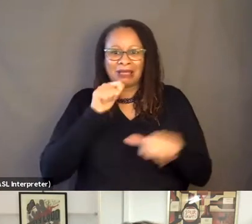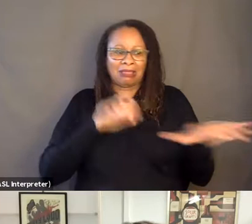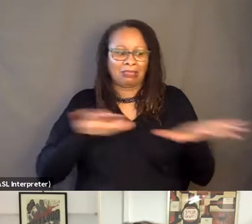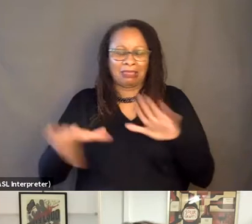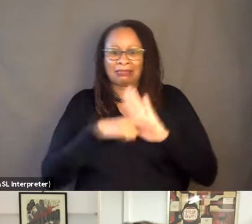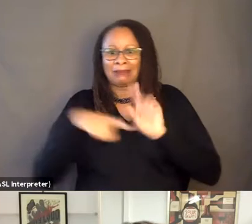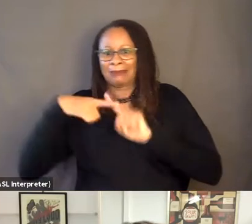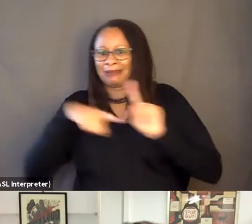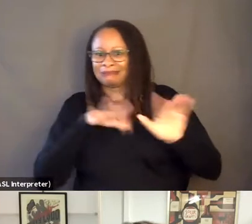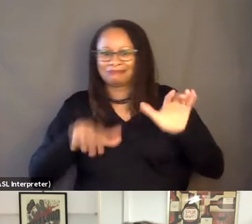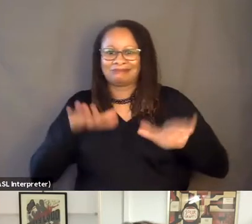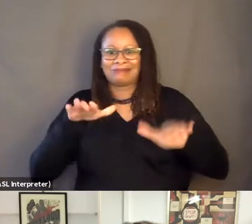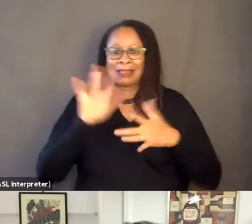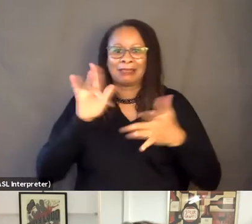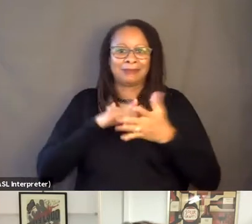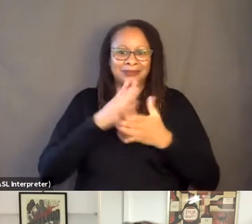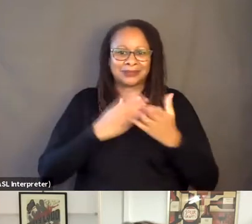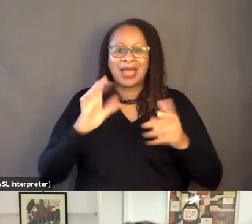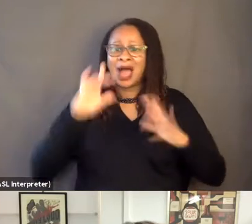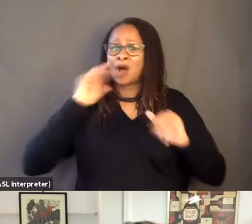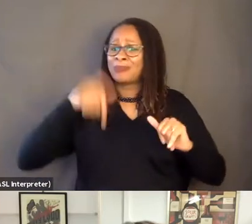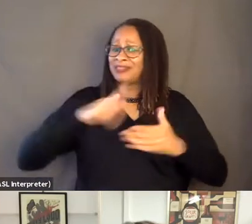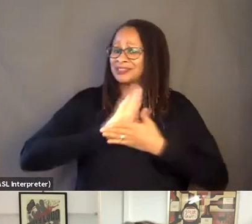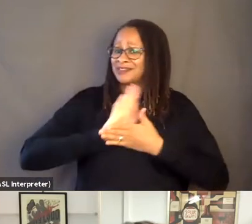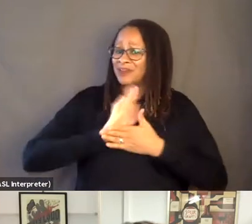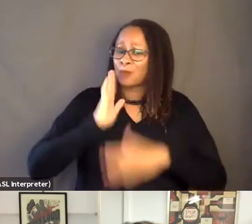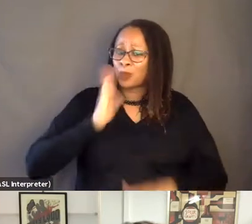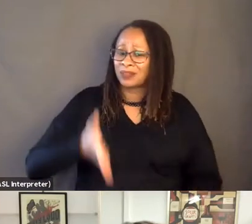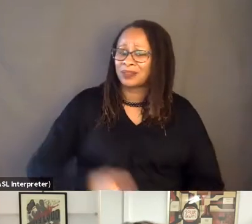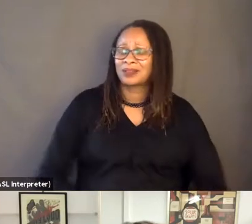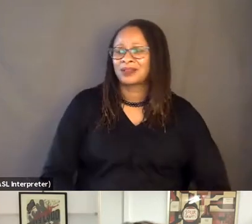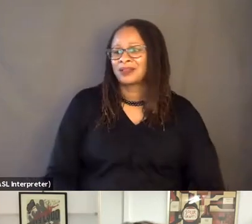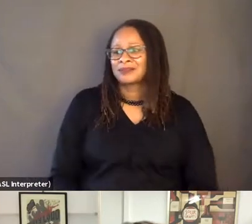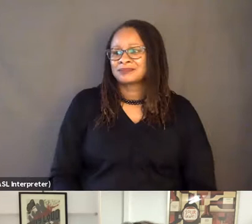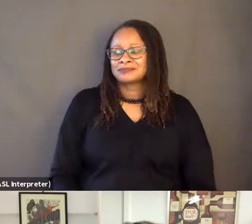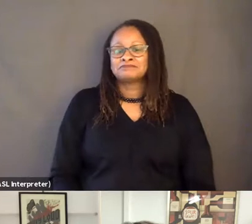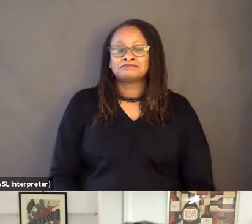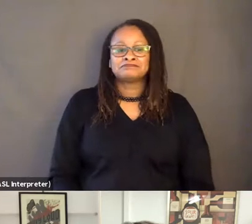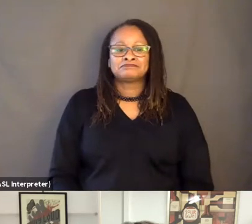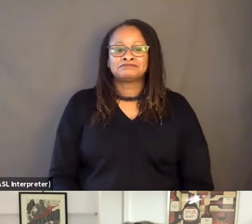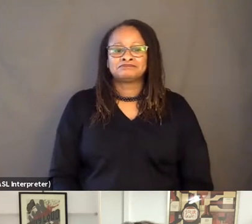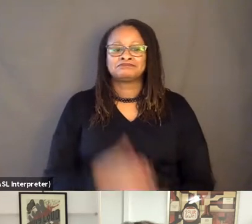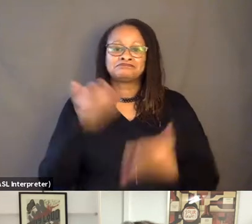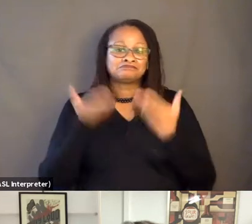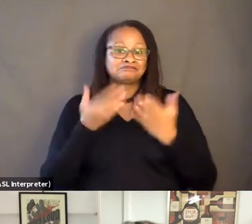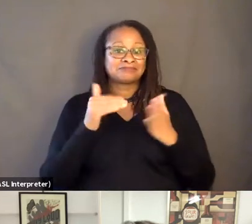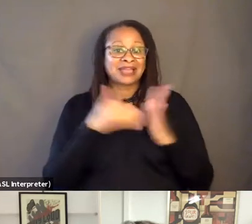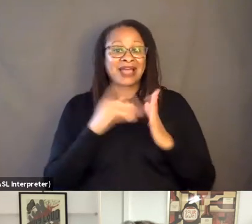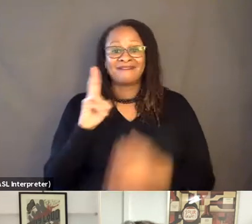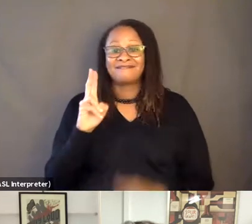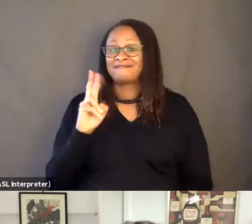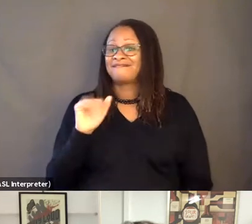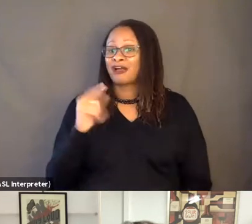I hope that this film will perhaps be at the vanguard